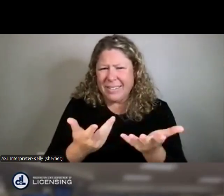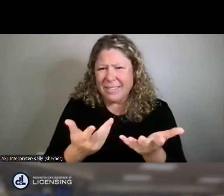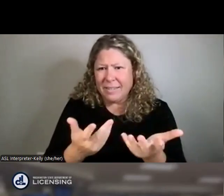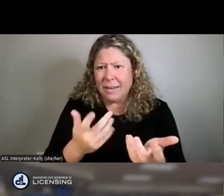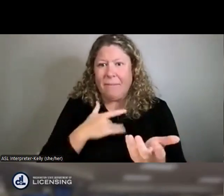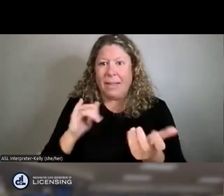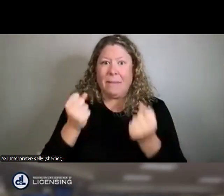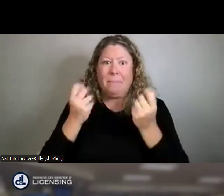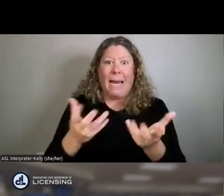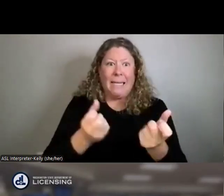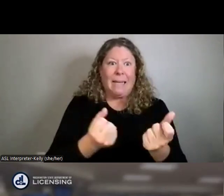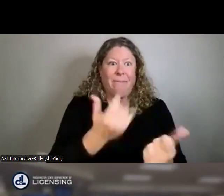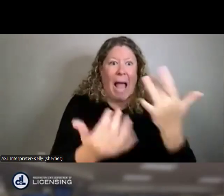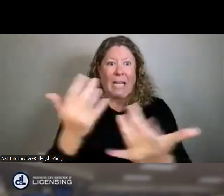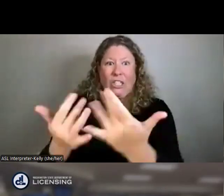burning all at once.